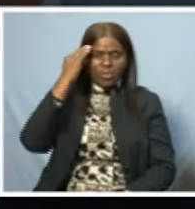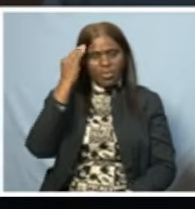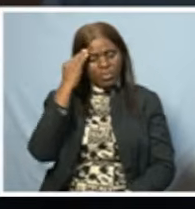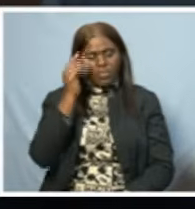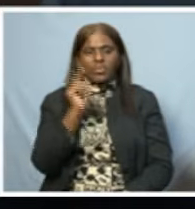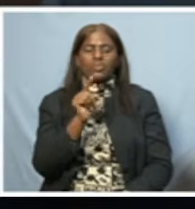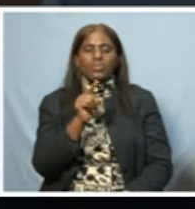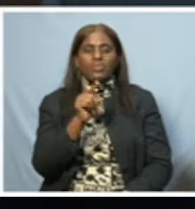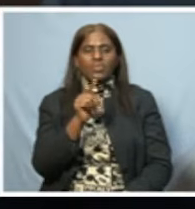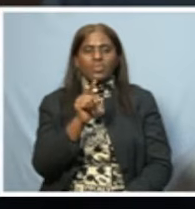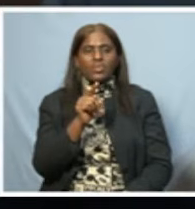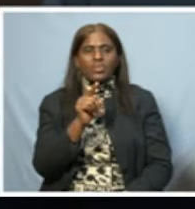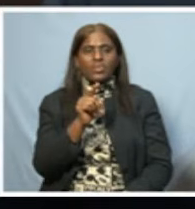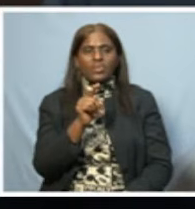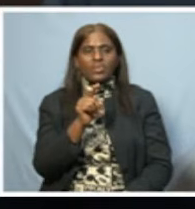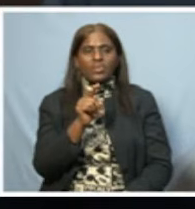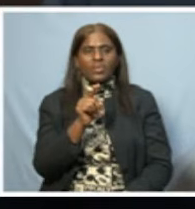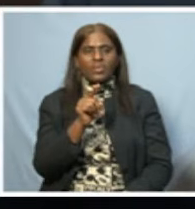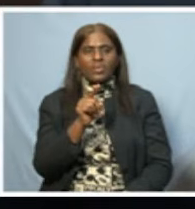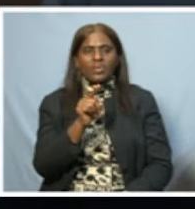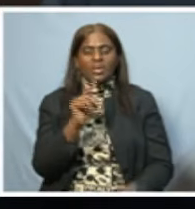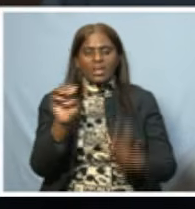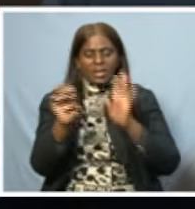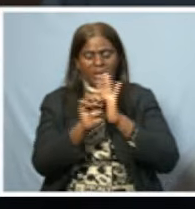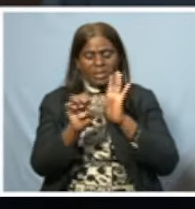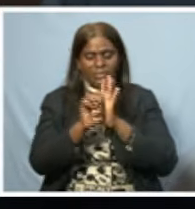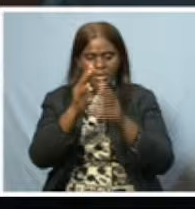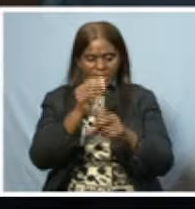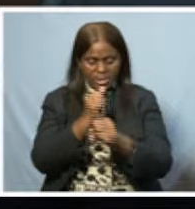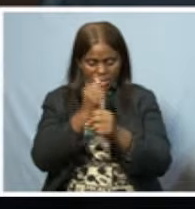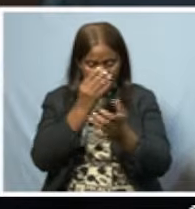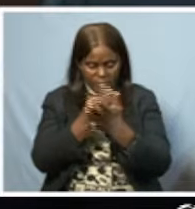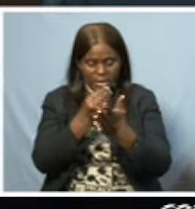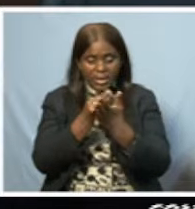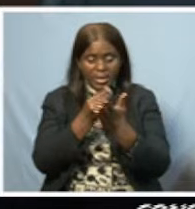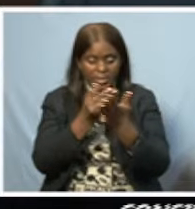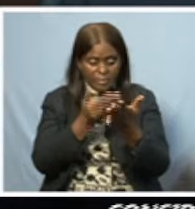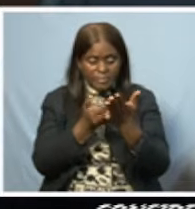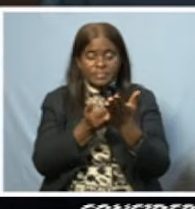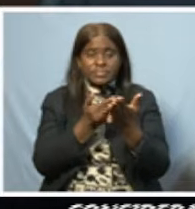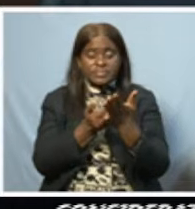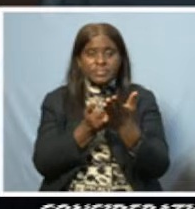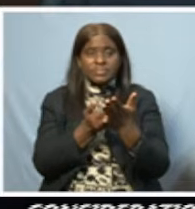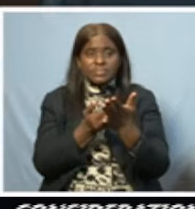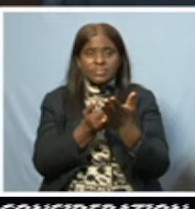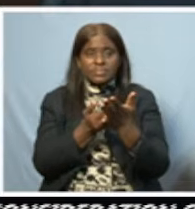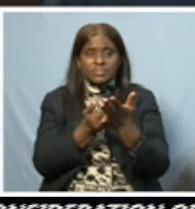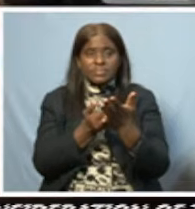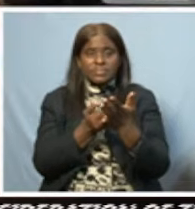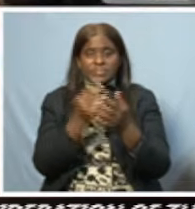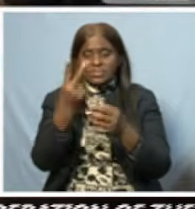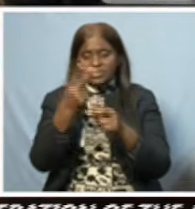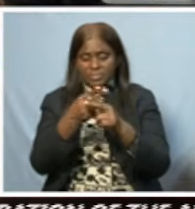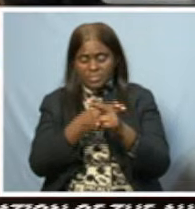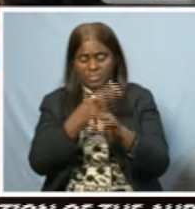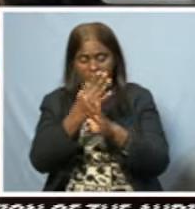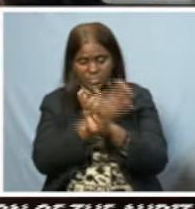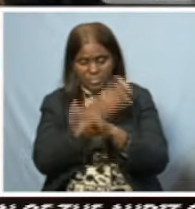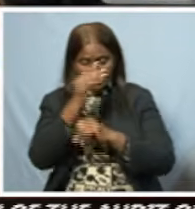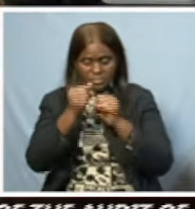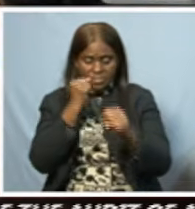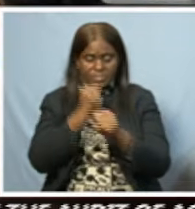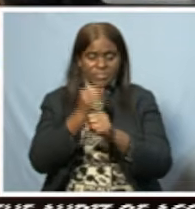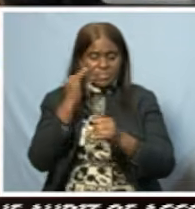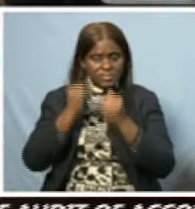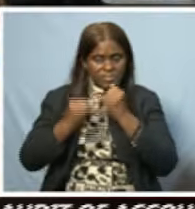needed, and that saving our as well as matters in time, which surrounding procurement. The dumping site,